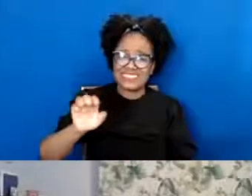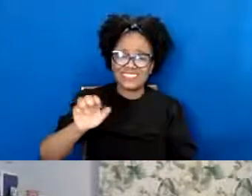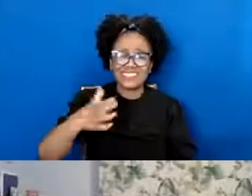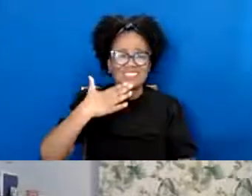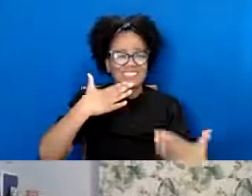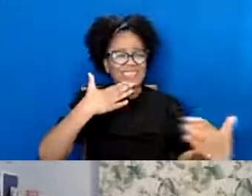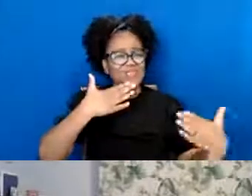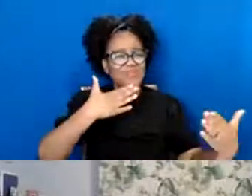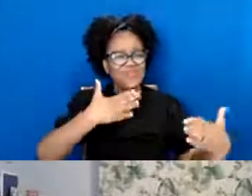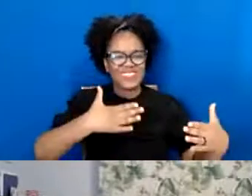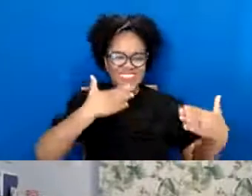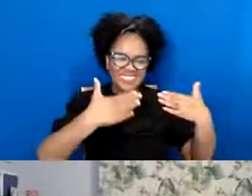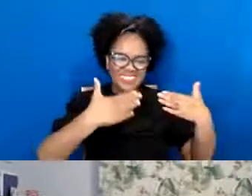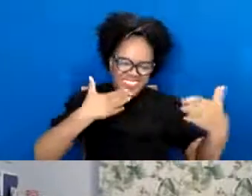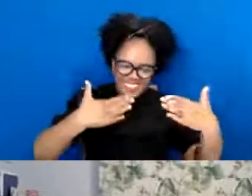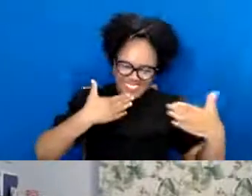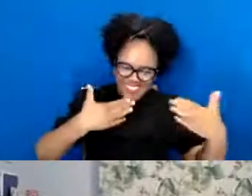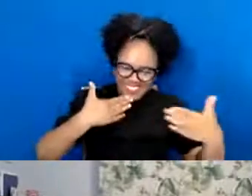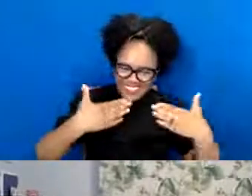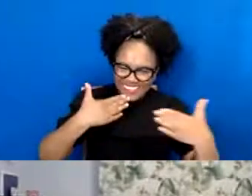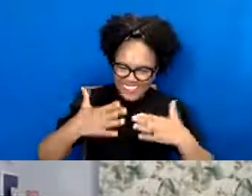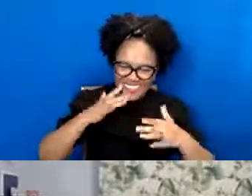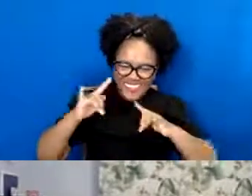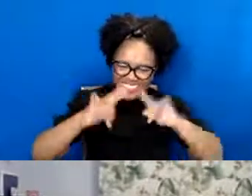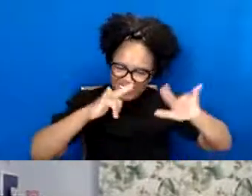Love you. Thank you. Yeah. Yeah. Thank you. Thank you.